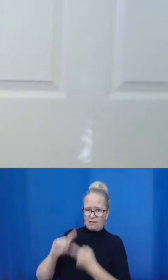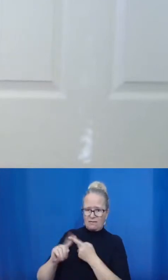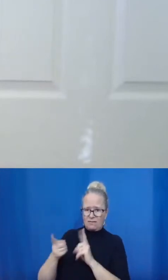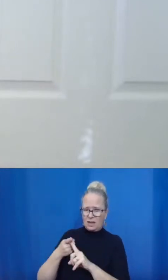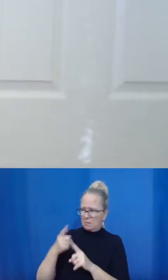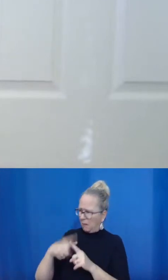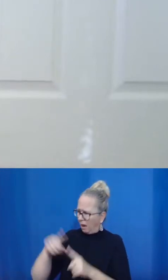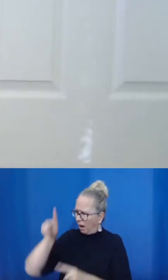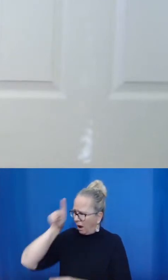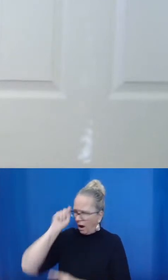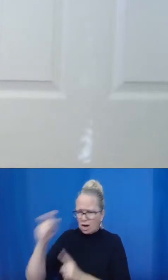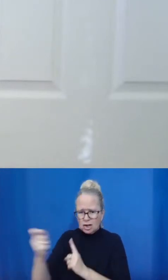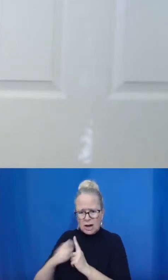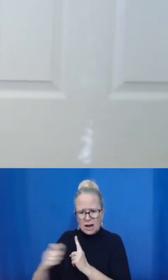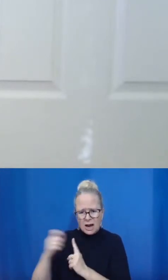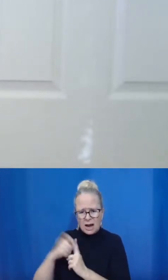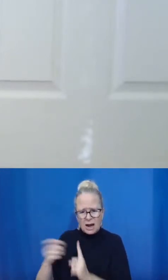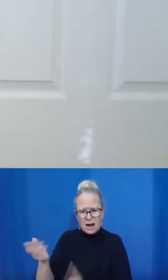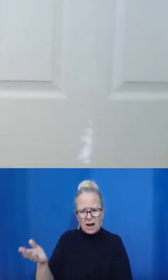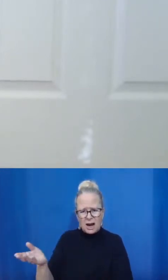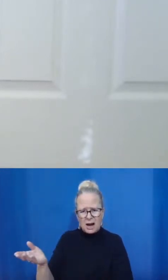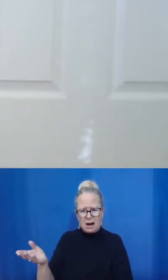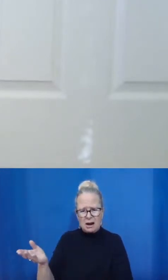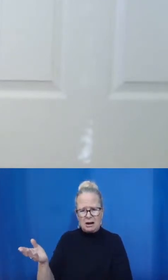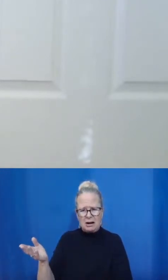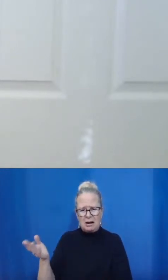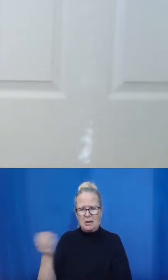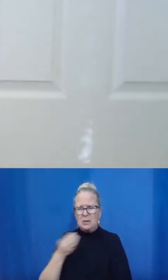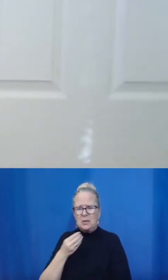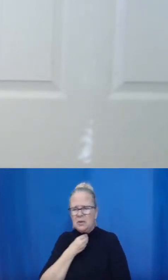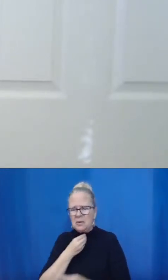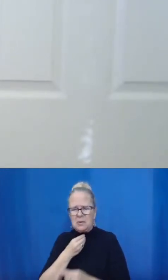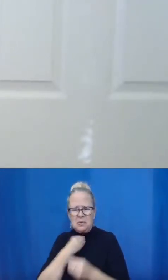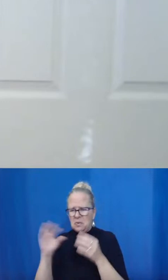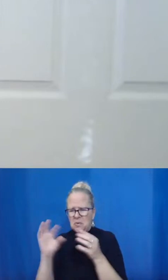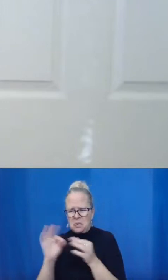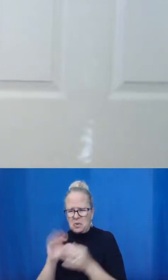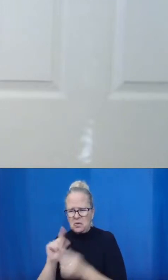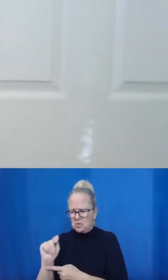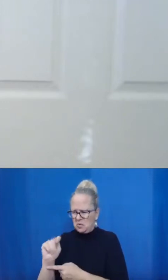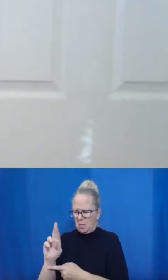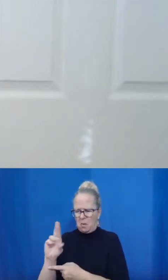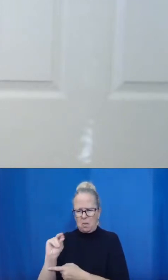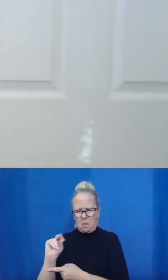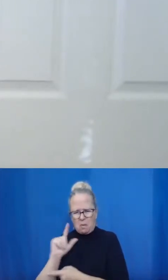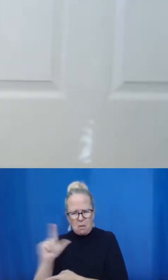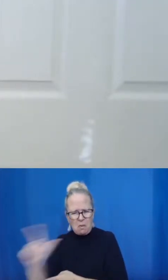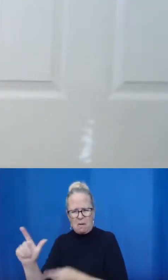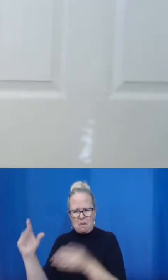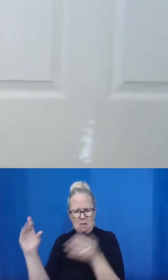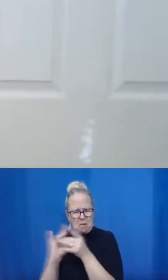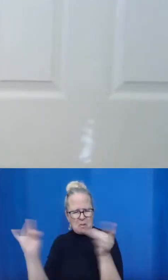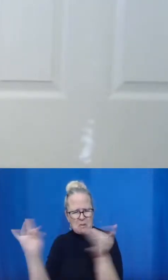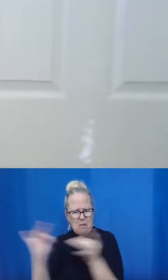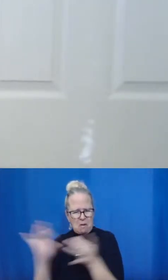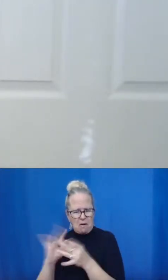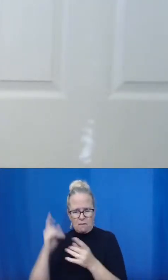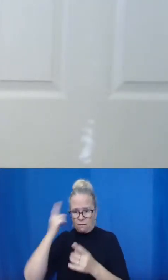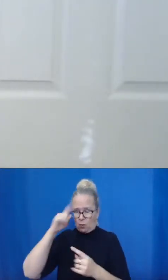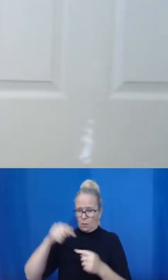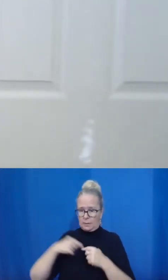population. I have this very unique situation where have to isolate even more. It's like